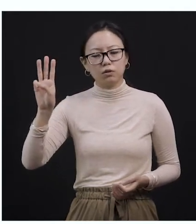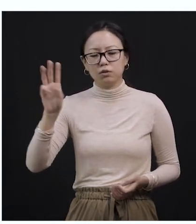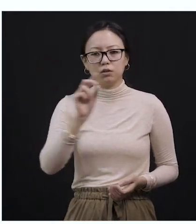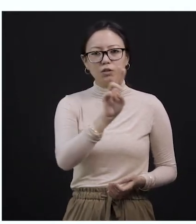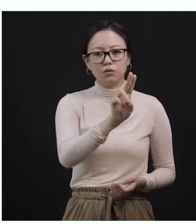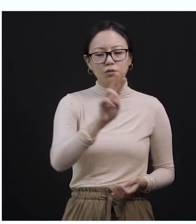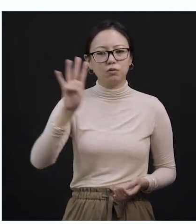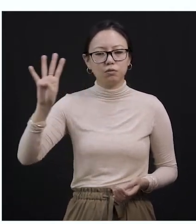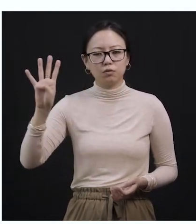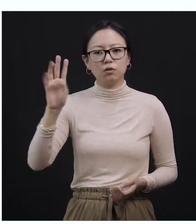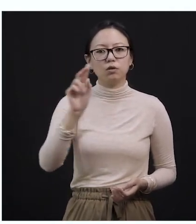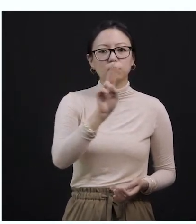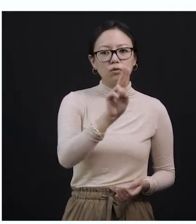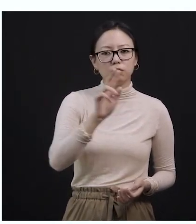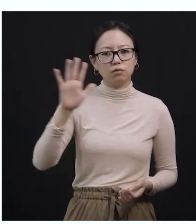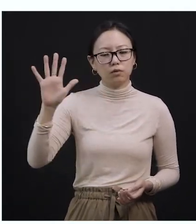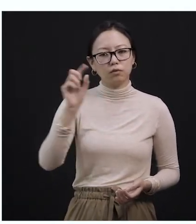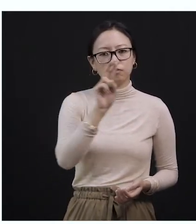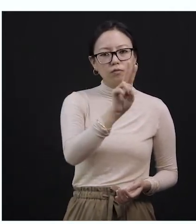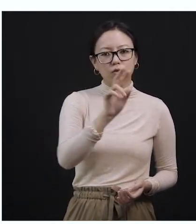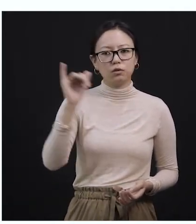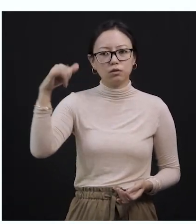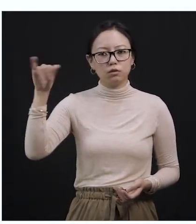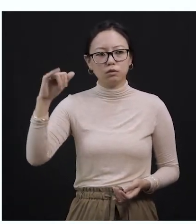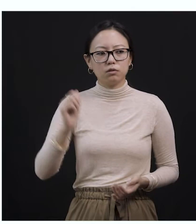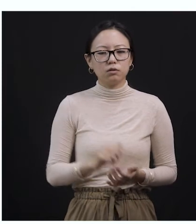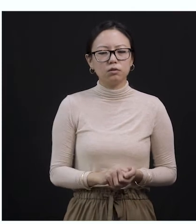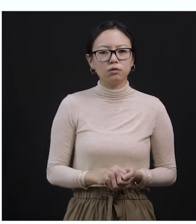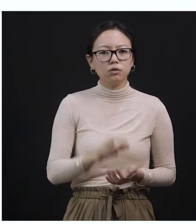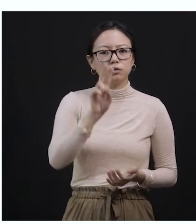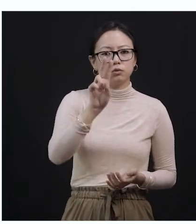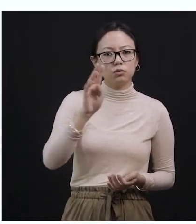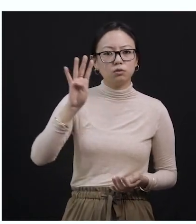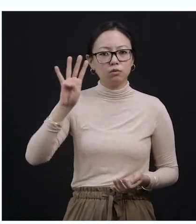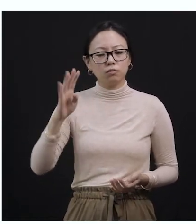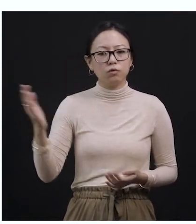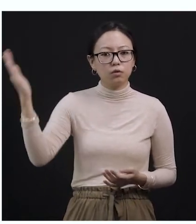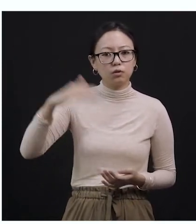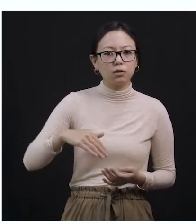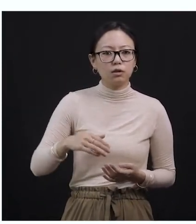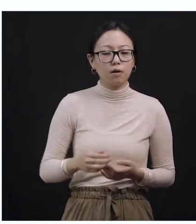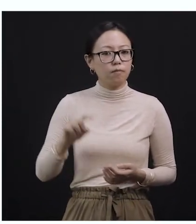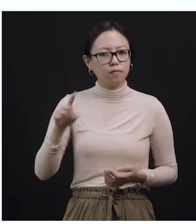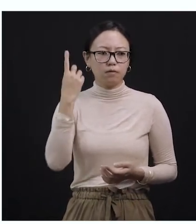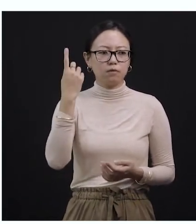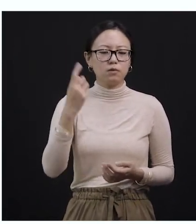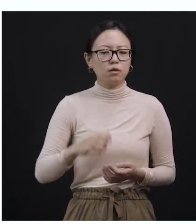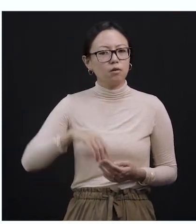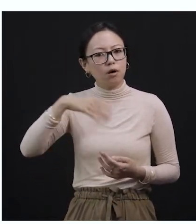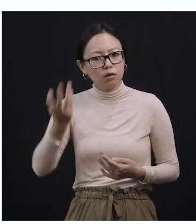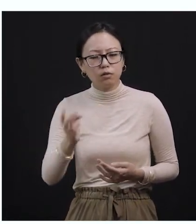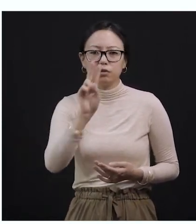and 26. Now we noticed here that 24 came before 26. So we can